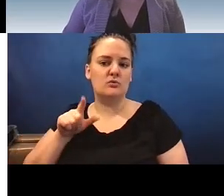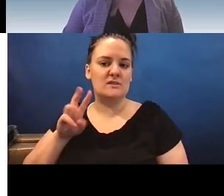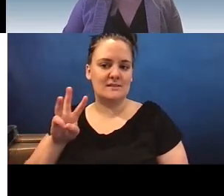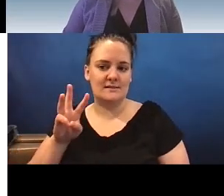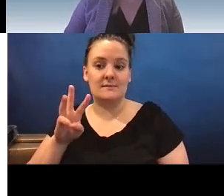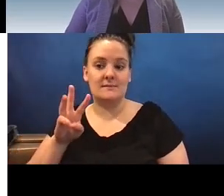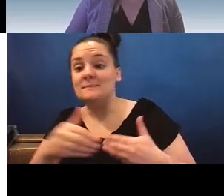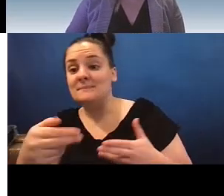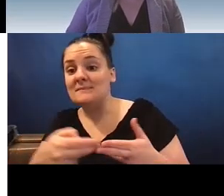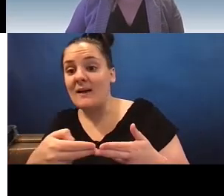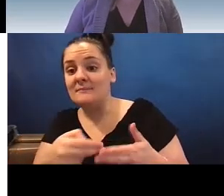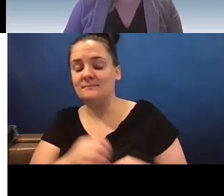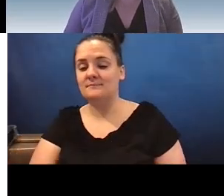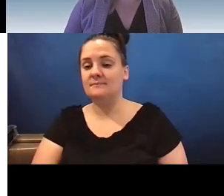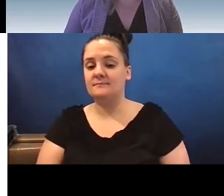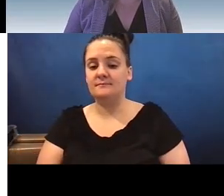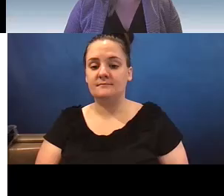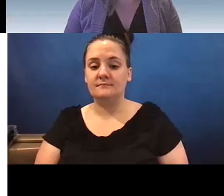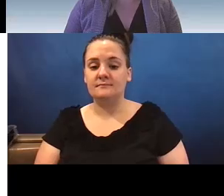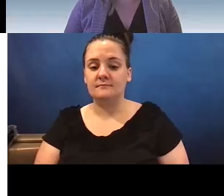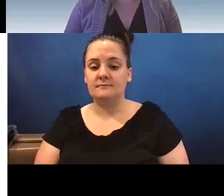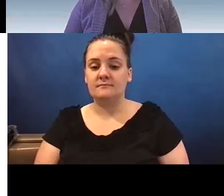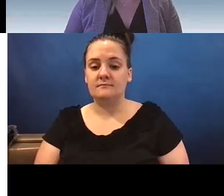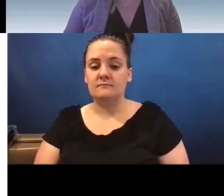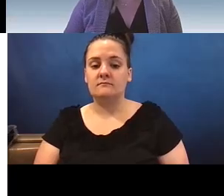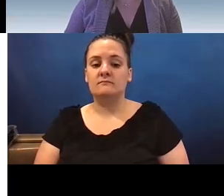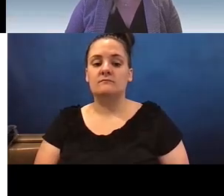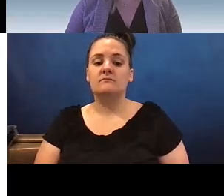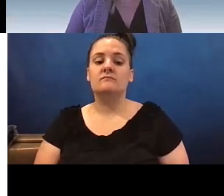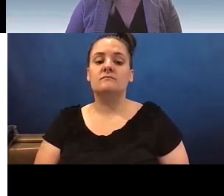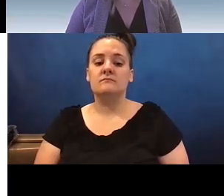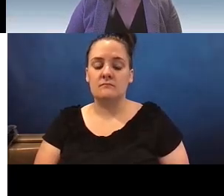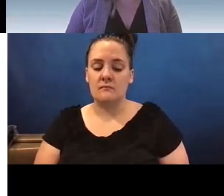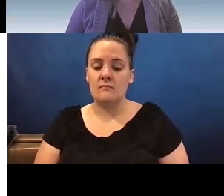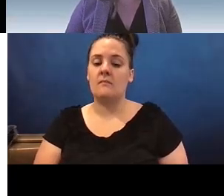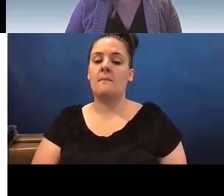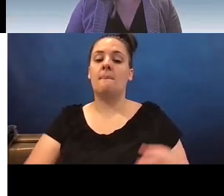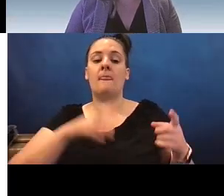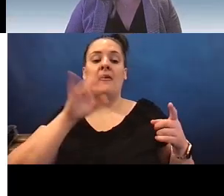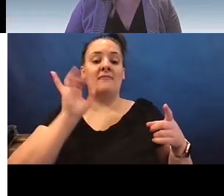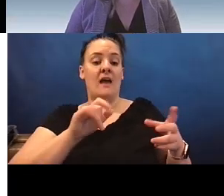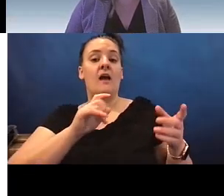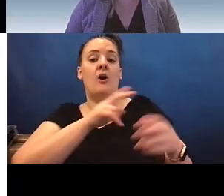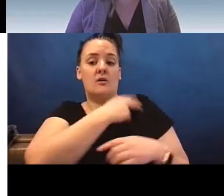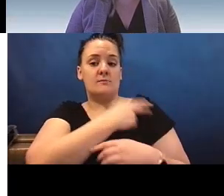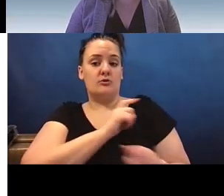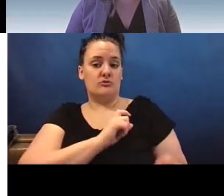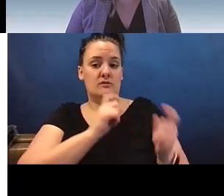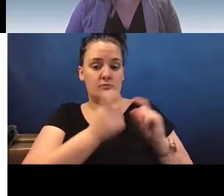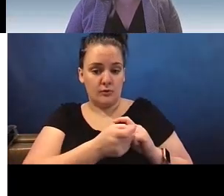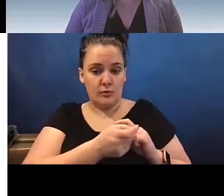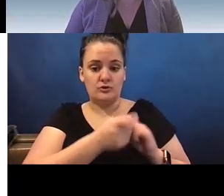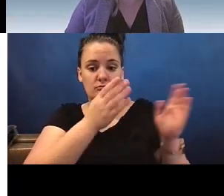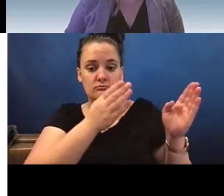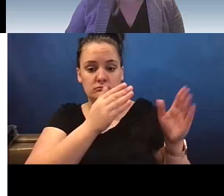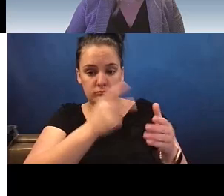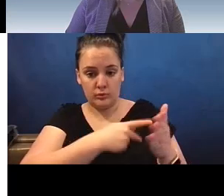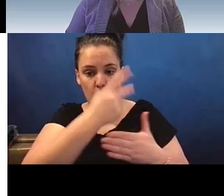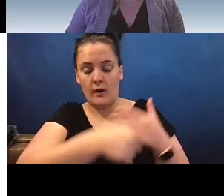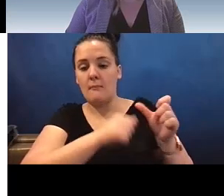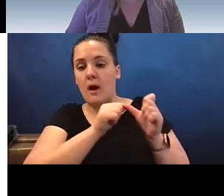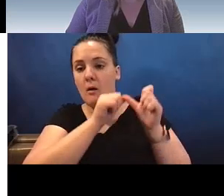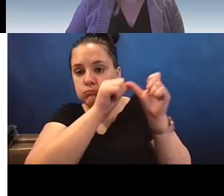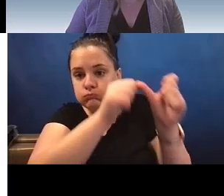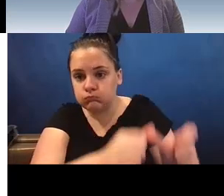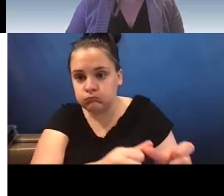Progress continues to be made as the Hospital Transformation Program continues in year 5 of